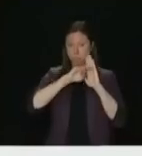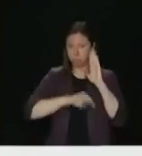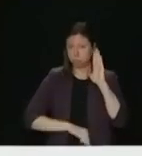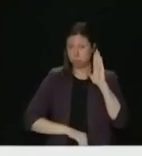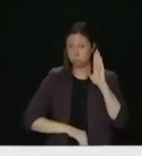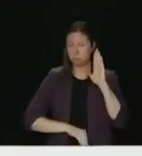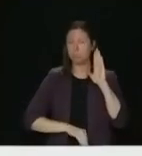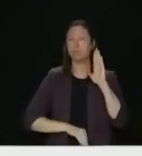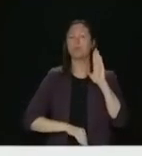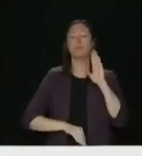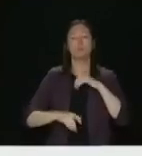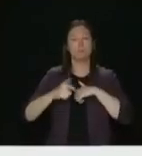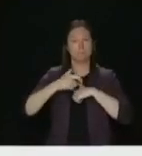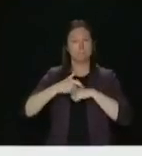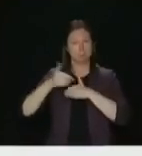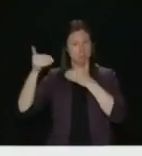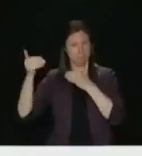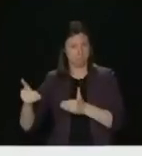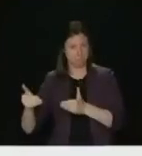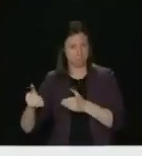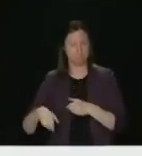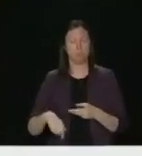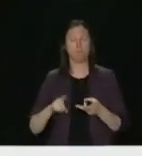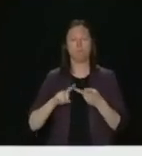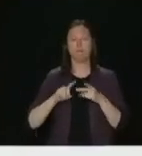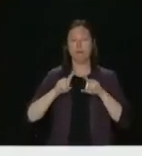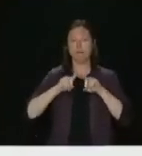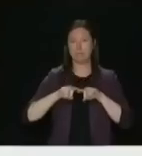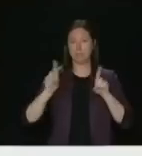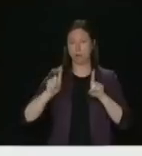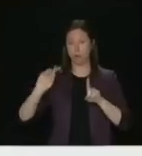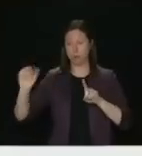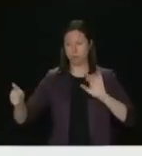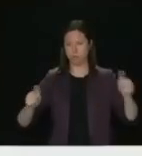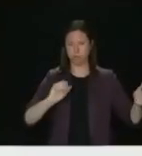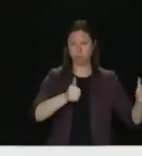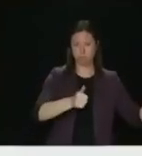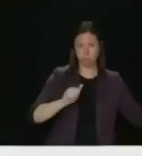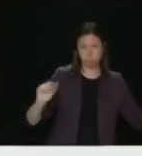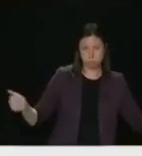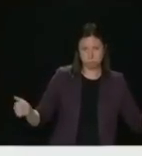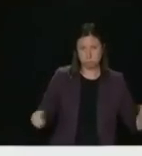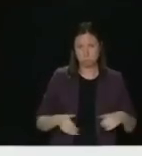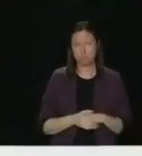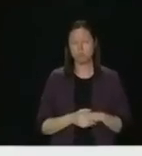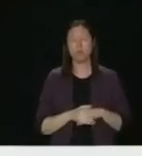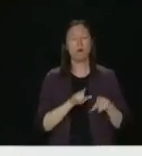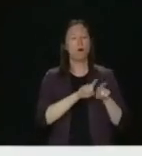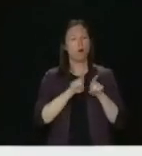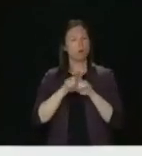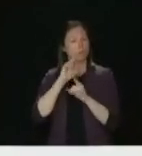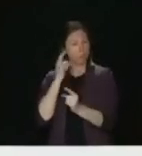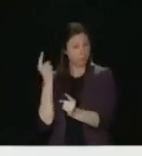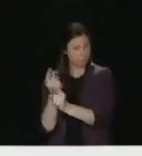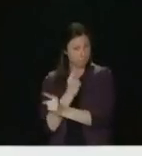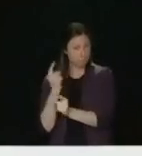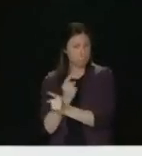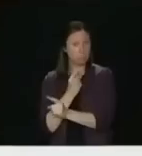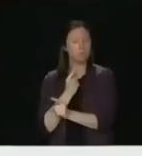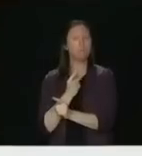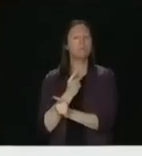be time-limited, geographically targeted, as well as reasonable